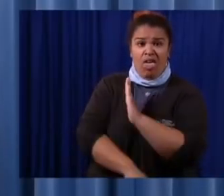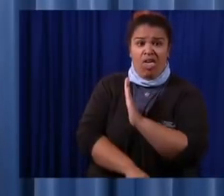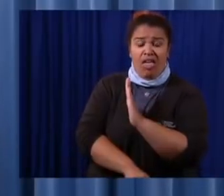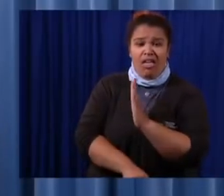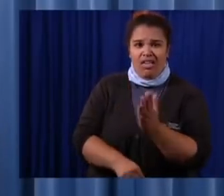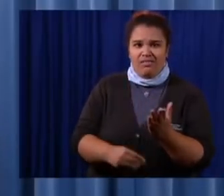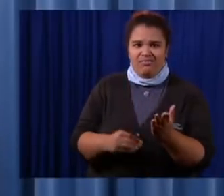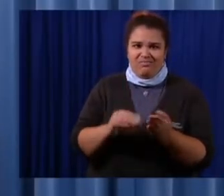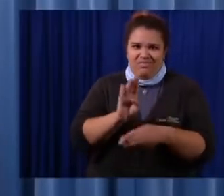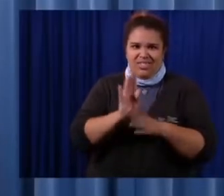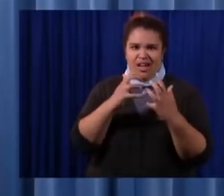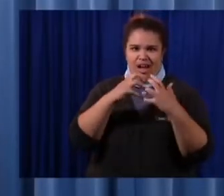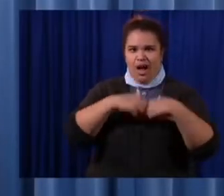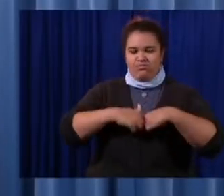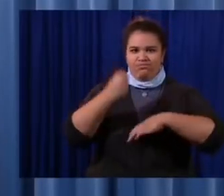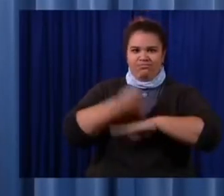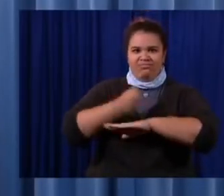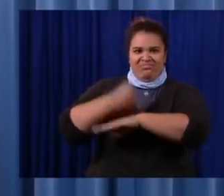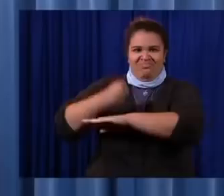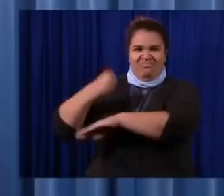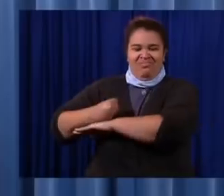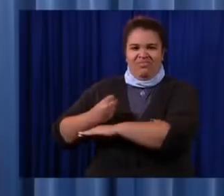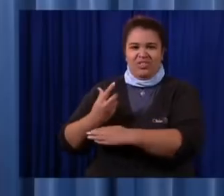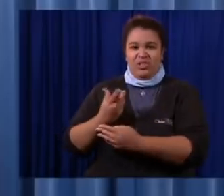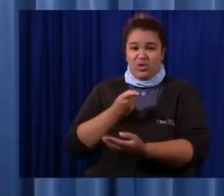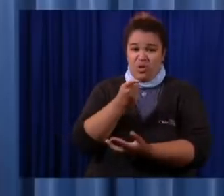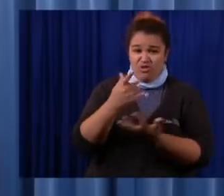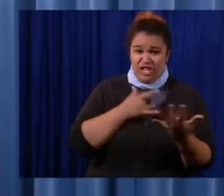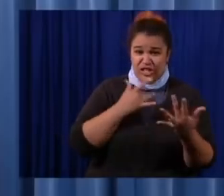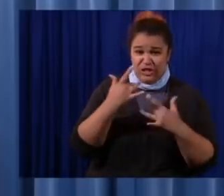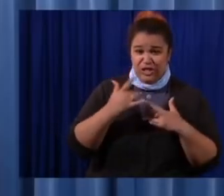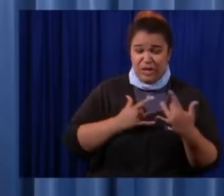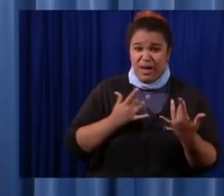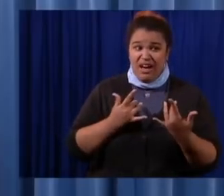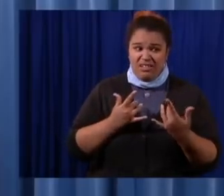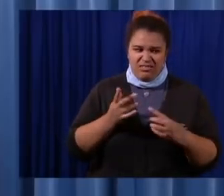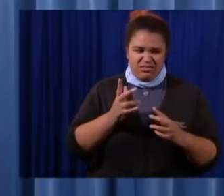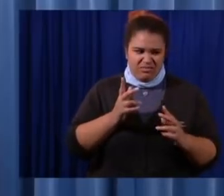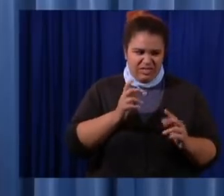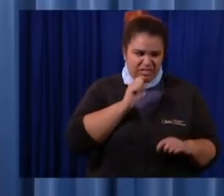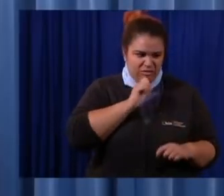long-term effects and access to care after this is over?